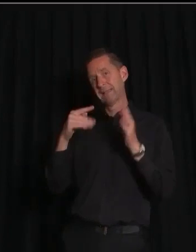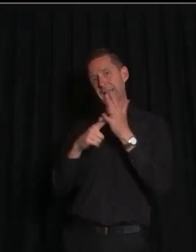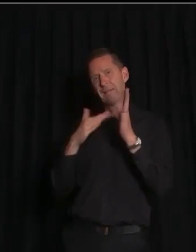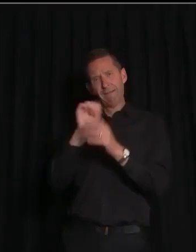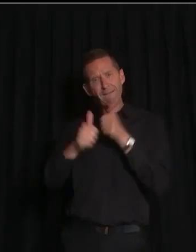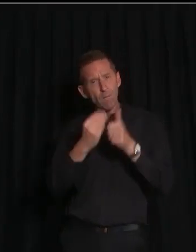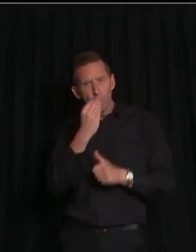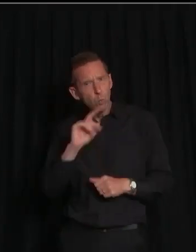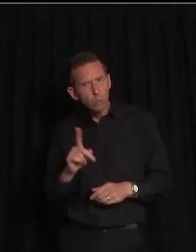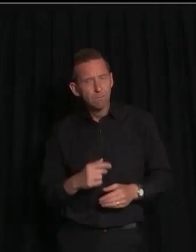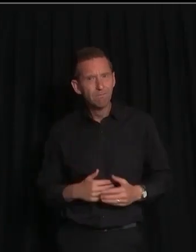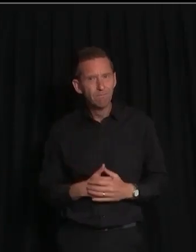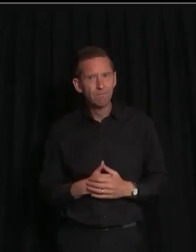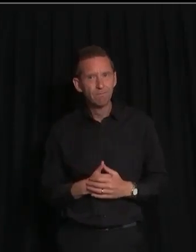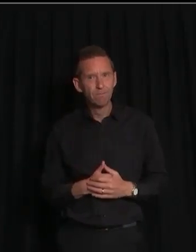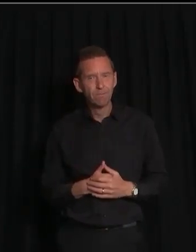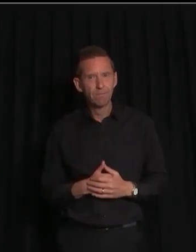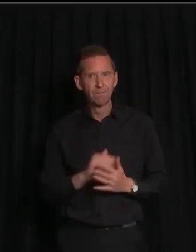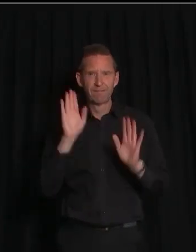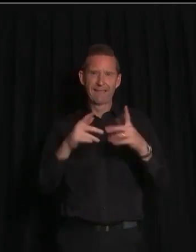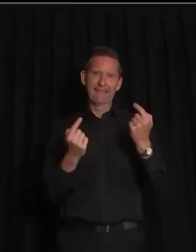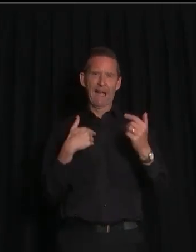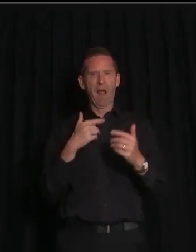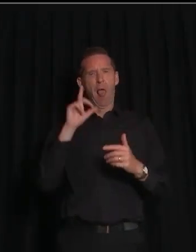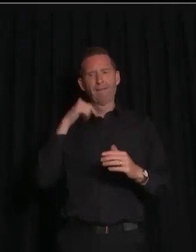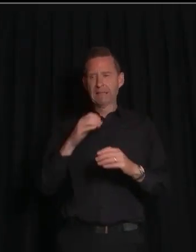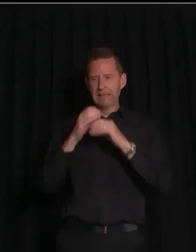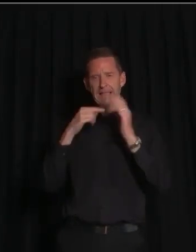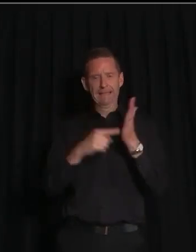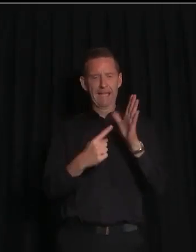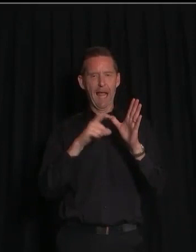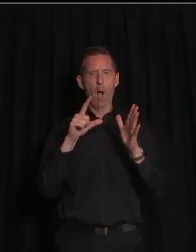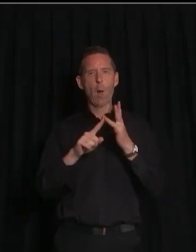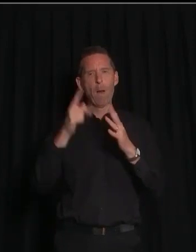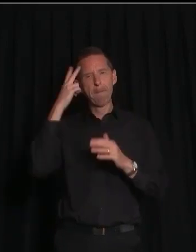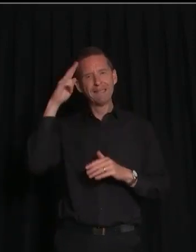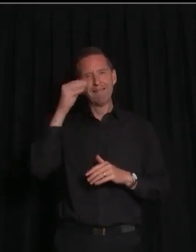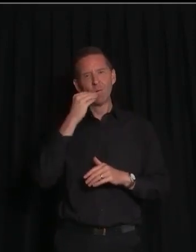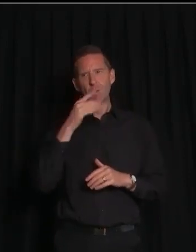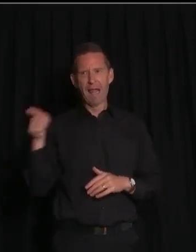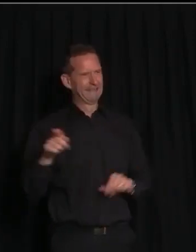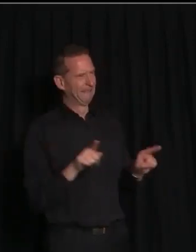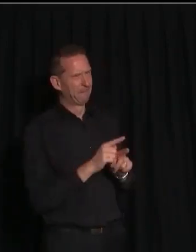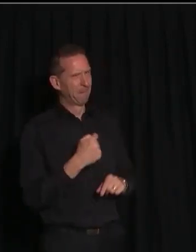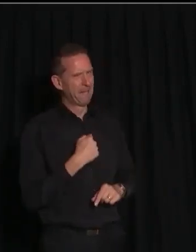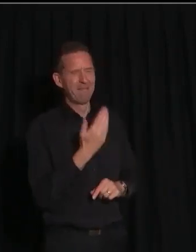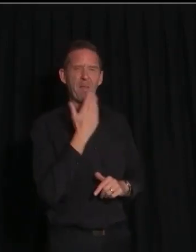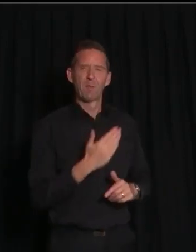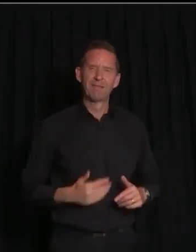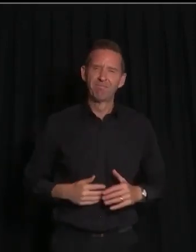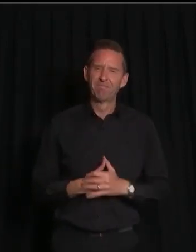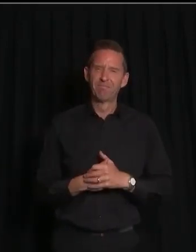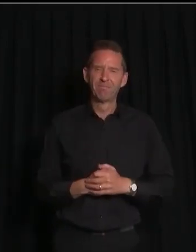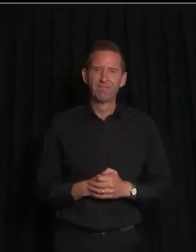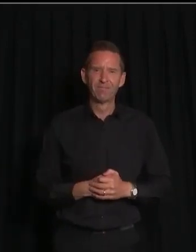food? That's easy, tacos. Okay, that's mine too. Thank you. Cool.